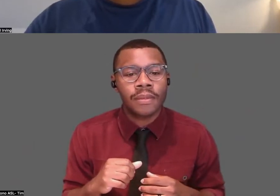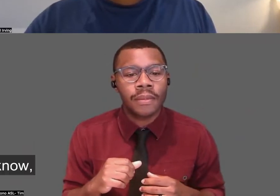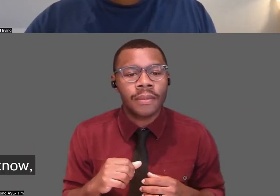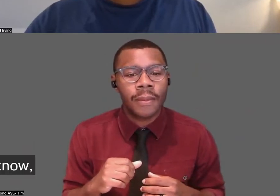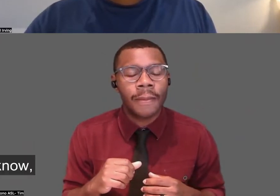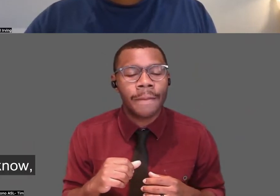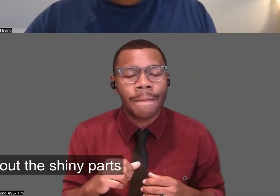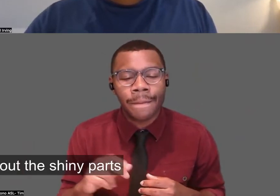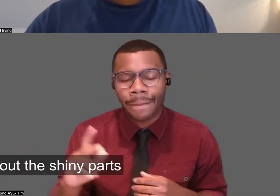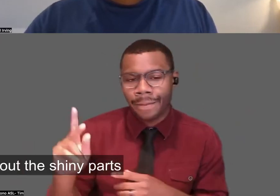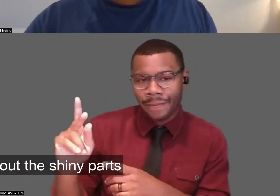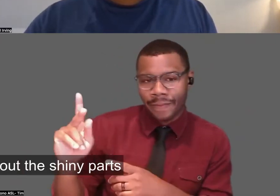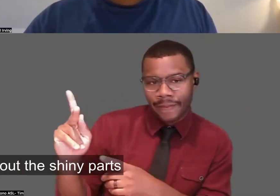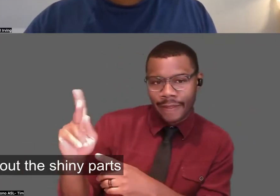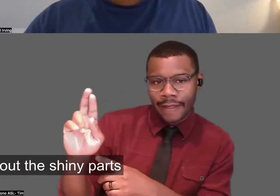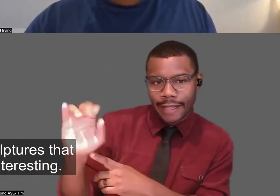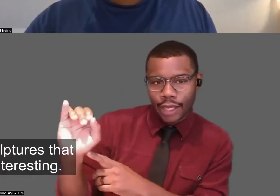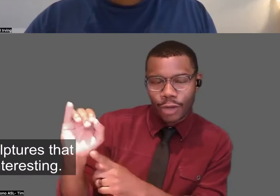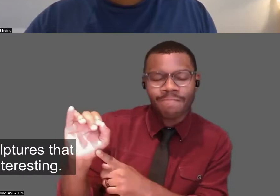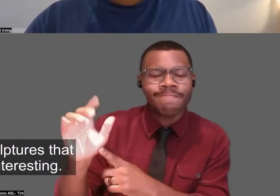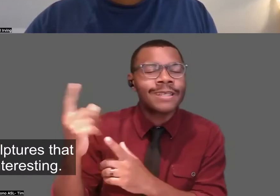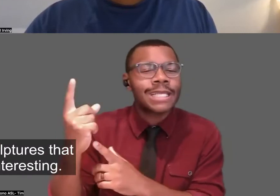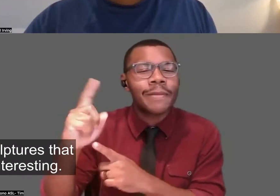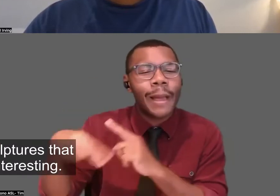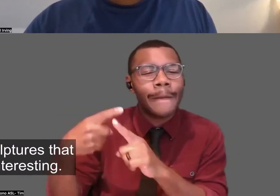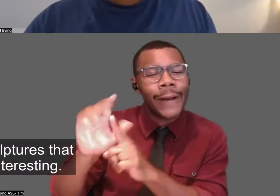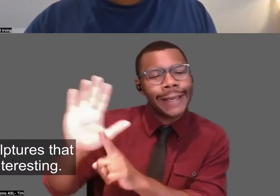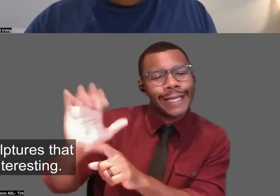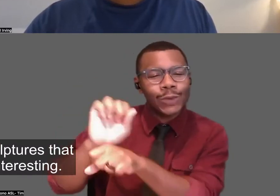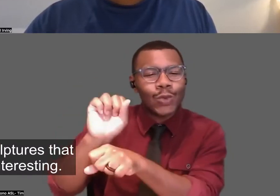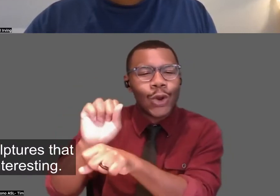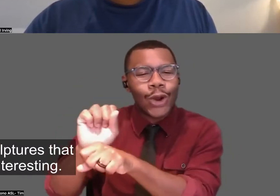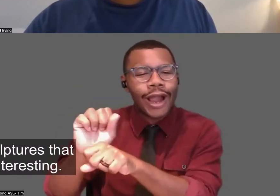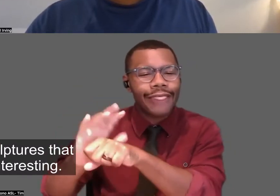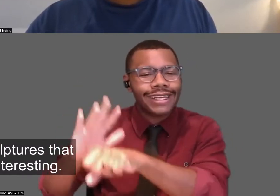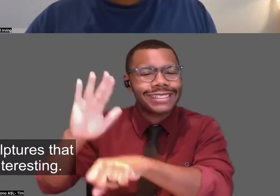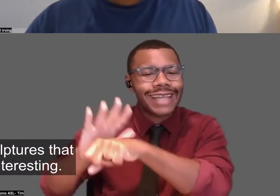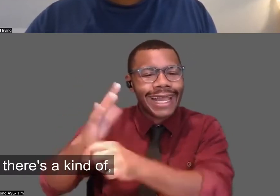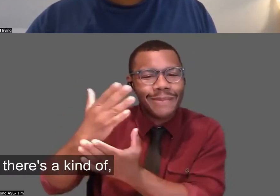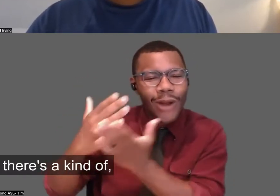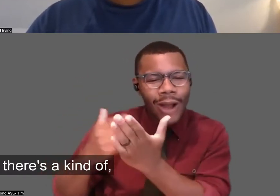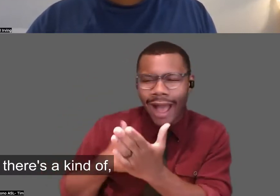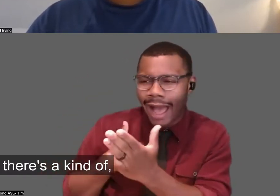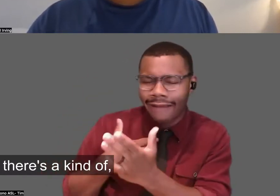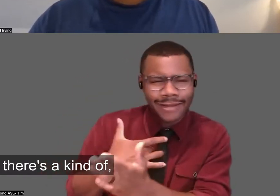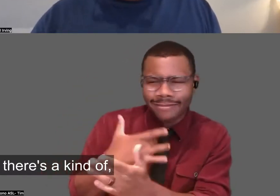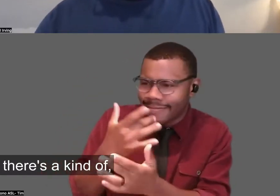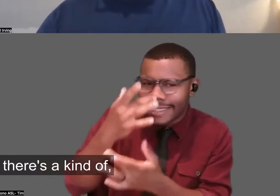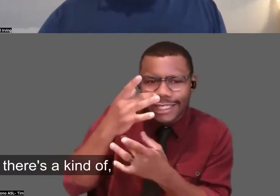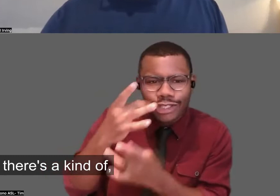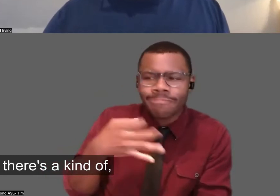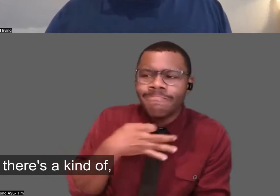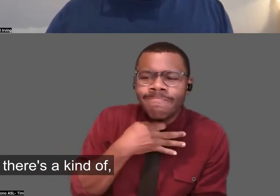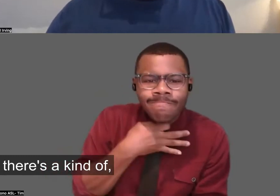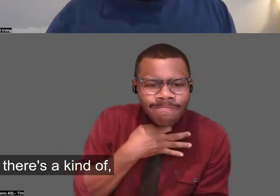Kahlil's, I don't know, there's something about the shiny parts of Kahlil's sculptures that I find very interesting, that